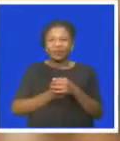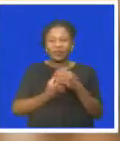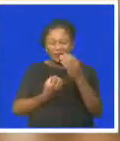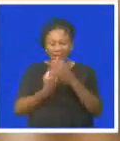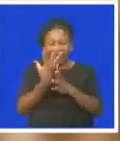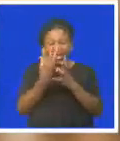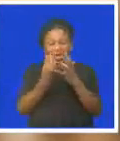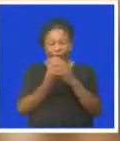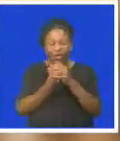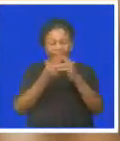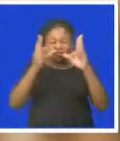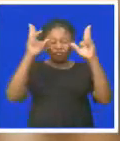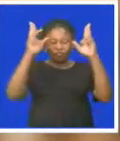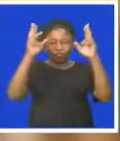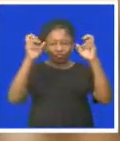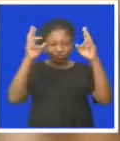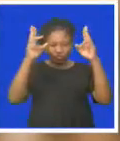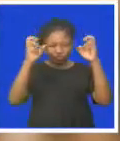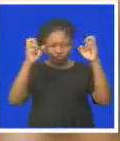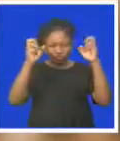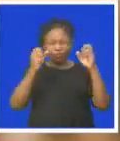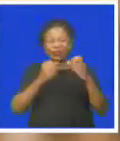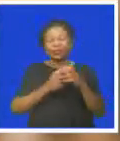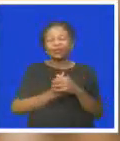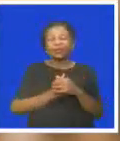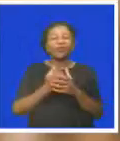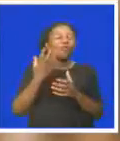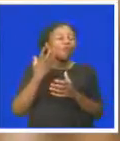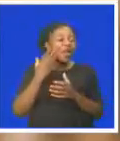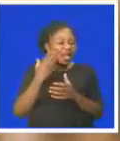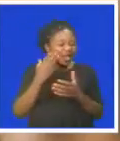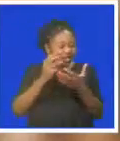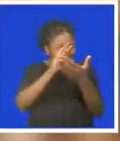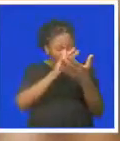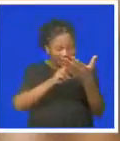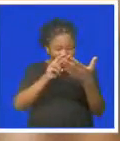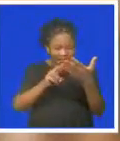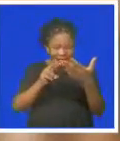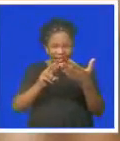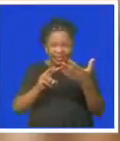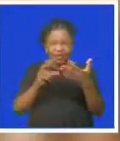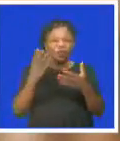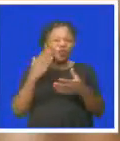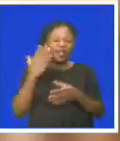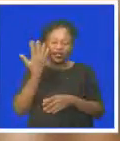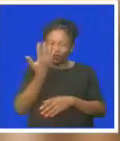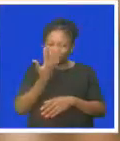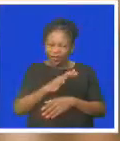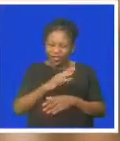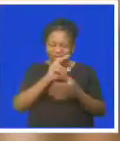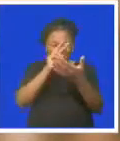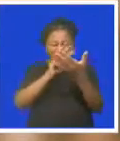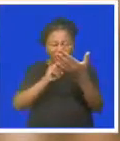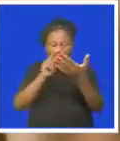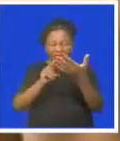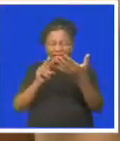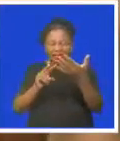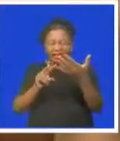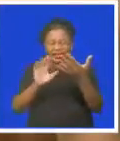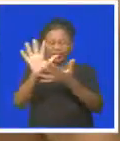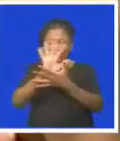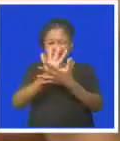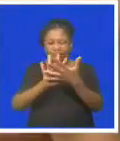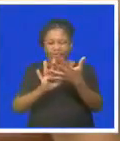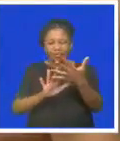topic. When we are reading, you start with a topic and then you read the story. As you read the sentences, you start from